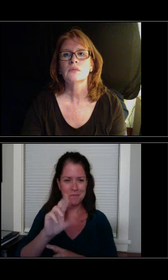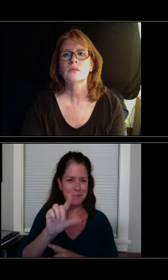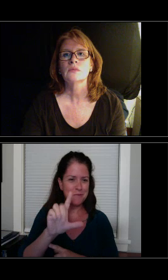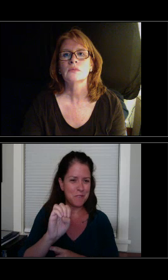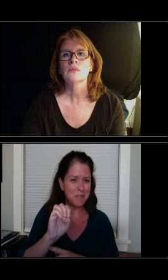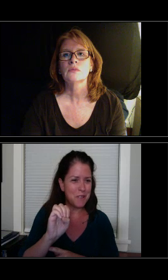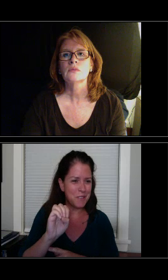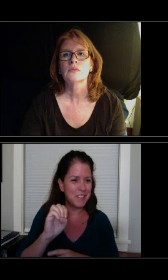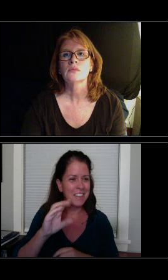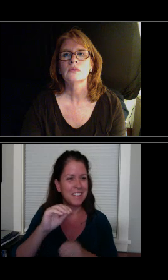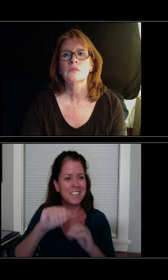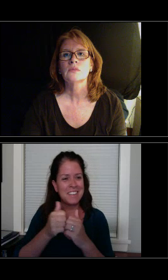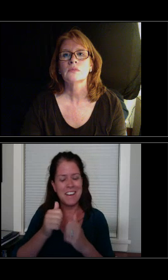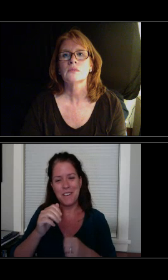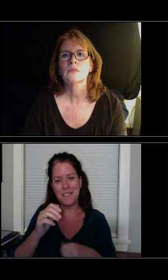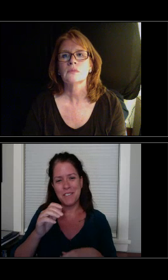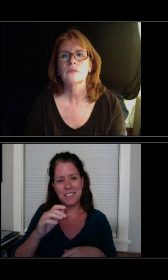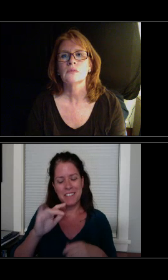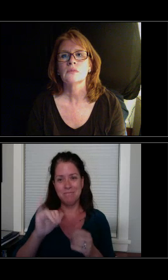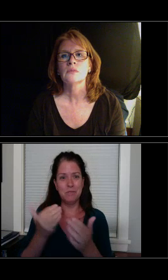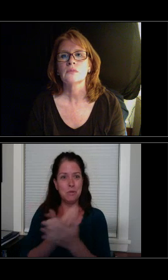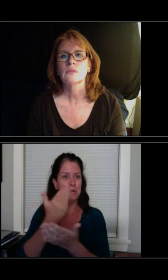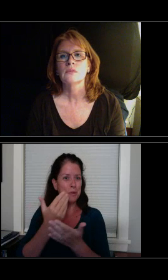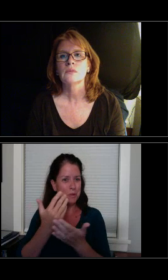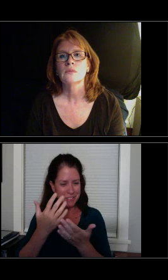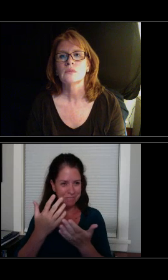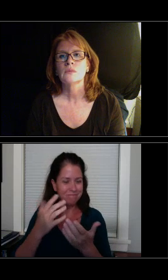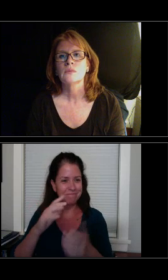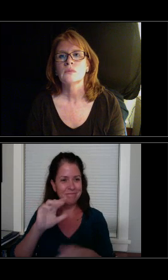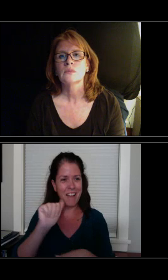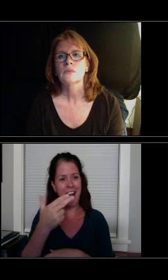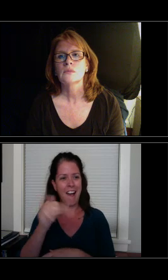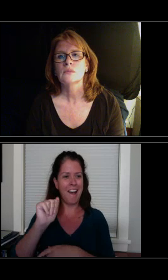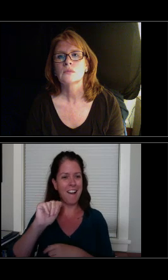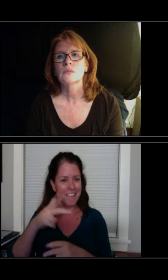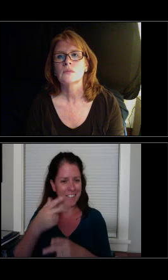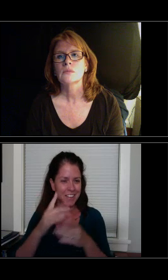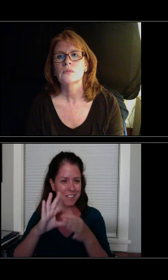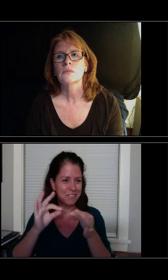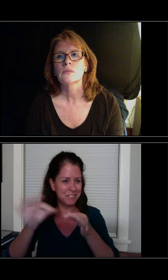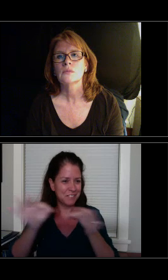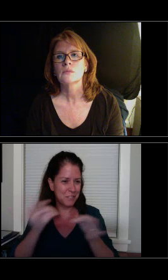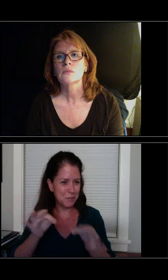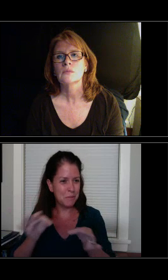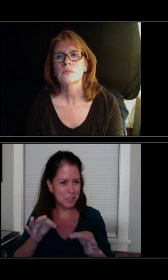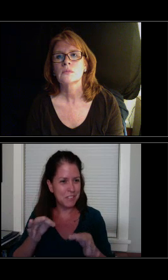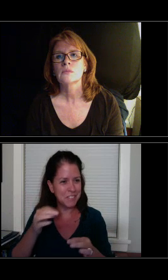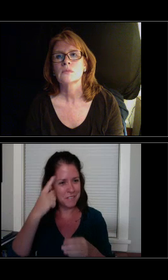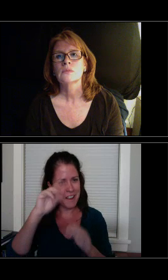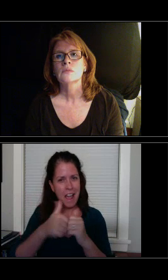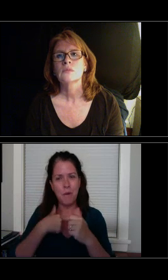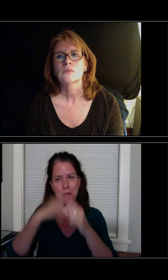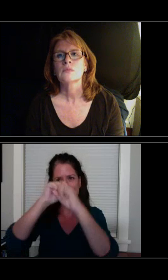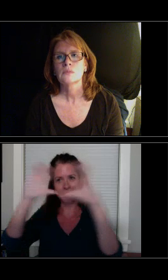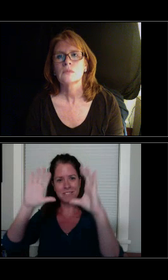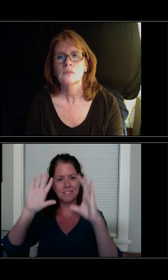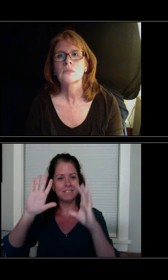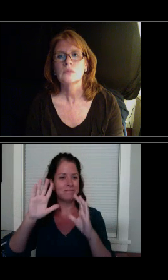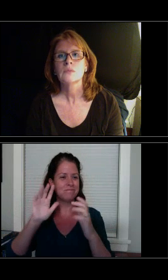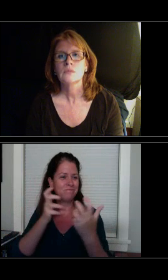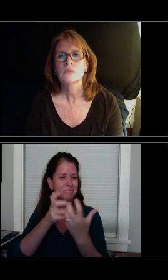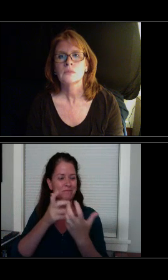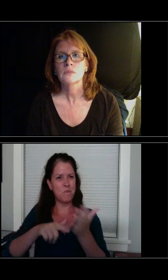One question that was already in the feed related to the role, that this was a new aha moment. Your description